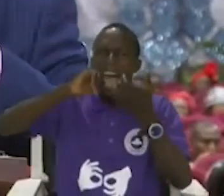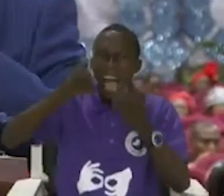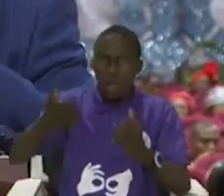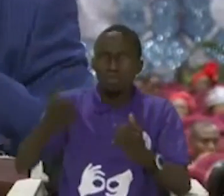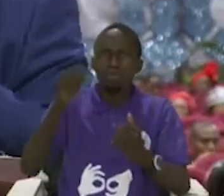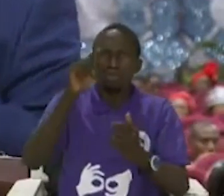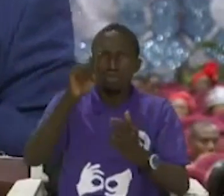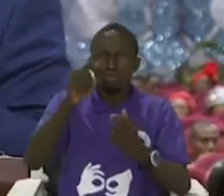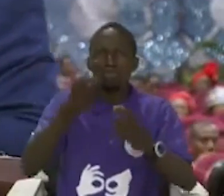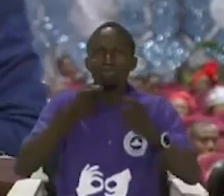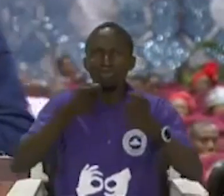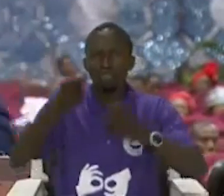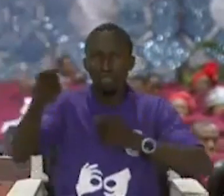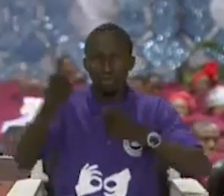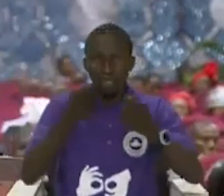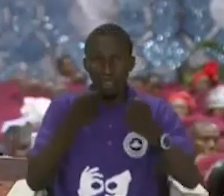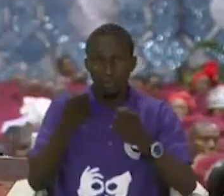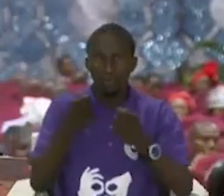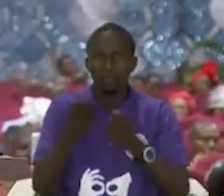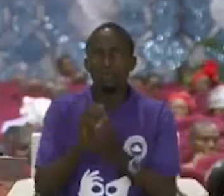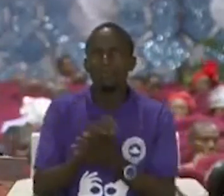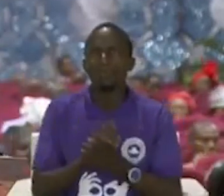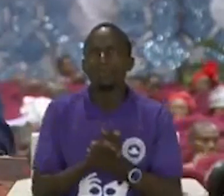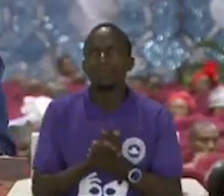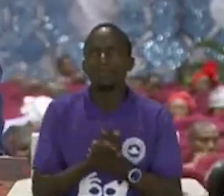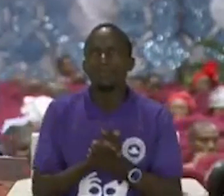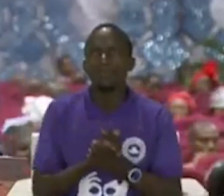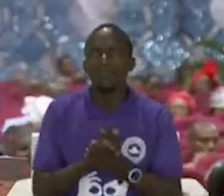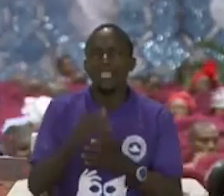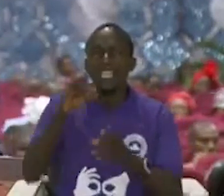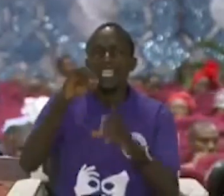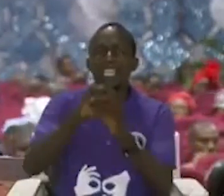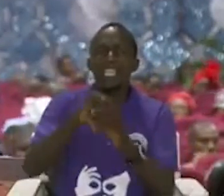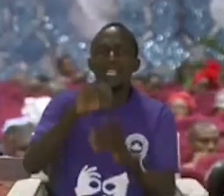dominion you carry. In